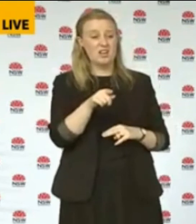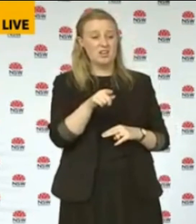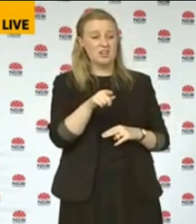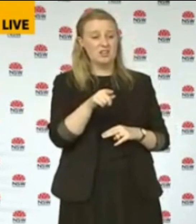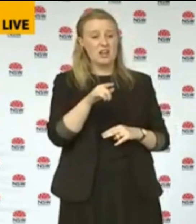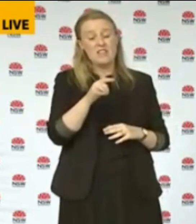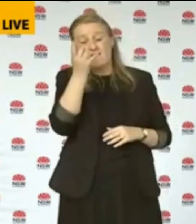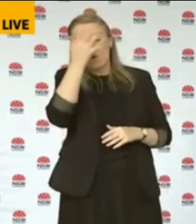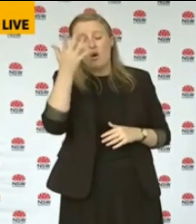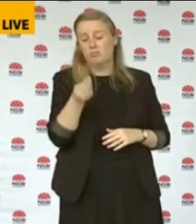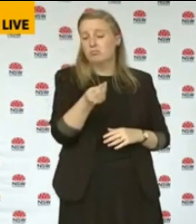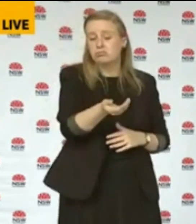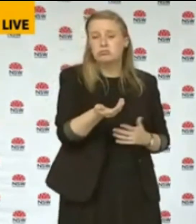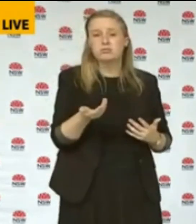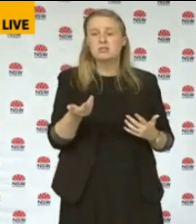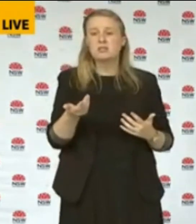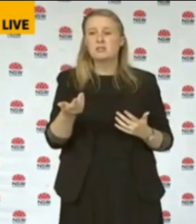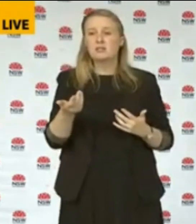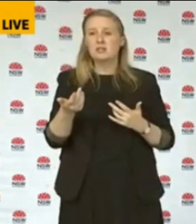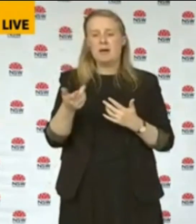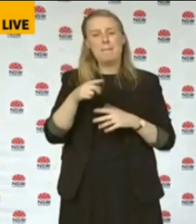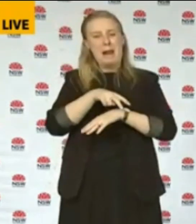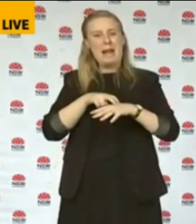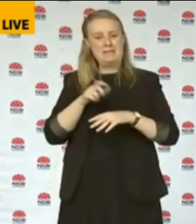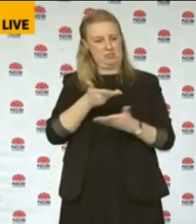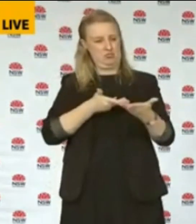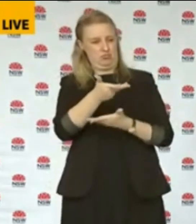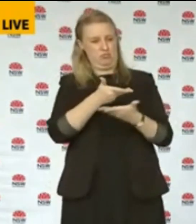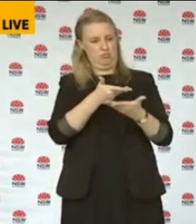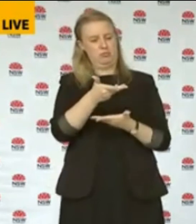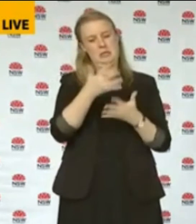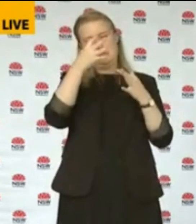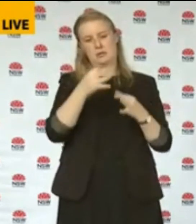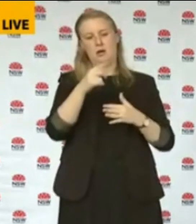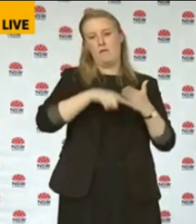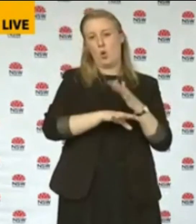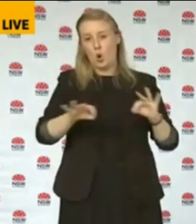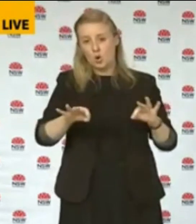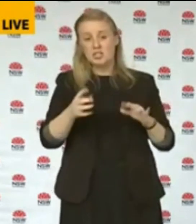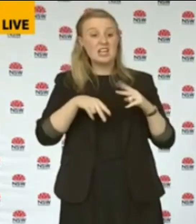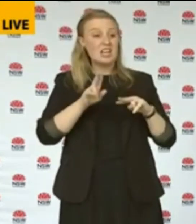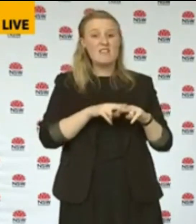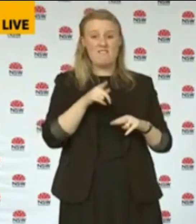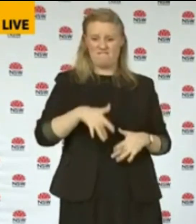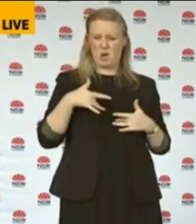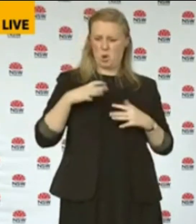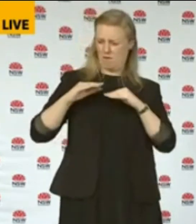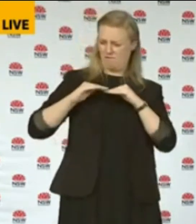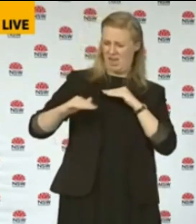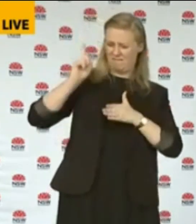So hopefully that won't be, but I'm sure that if that person is in that position, make an application to the Commission. The Commissioner will review all those matters.